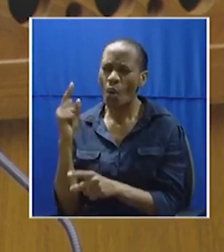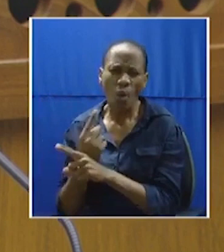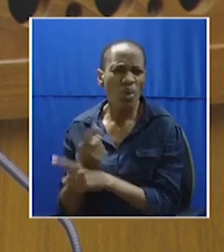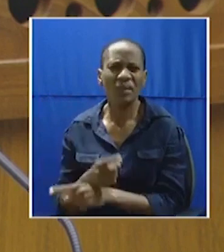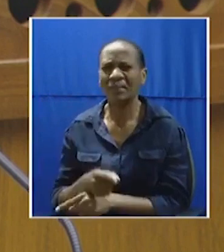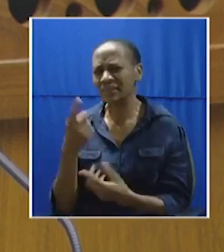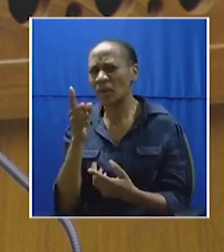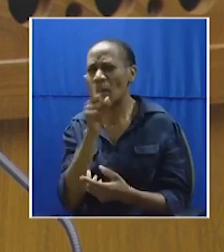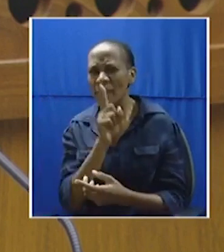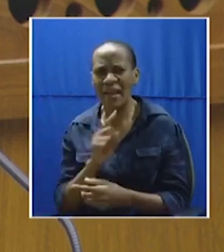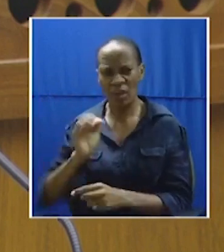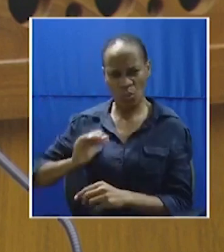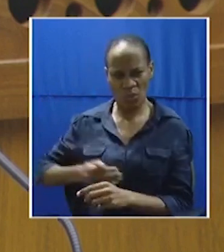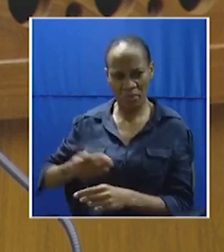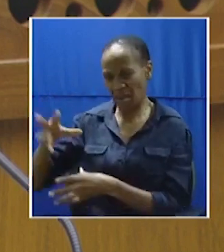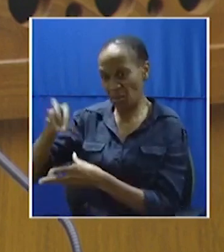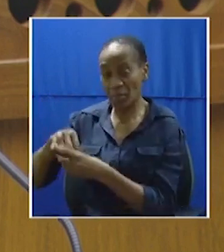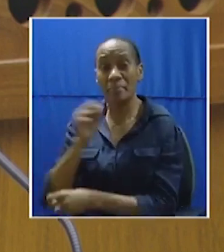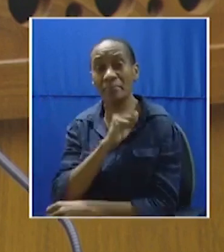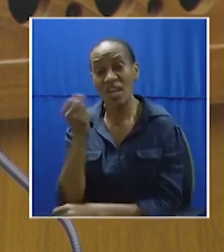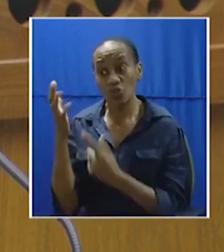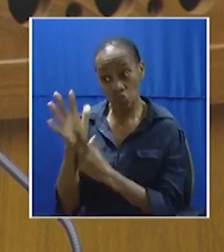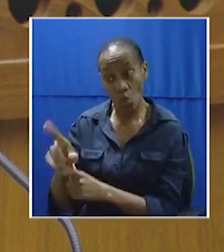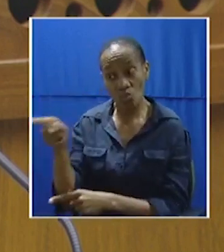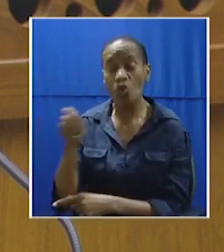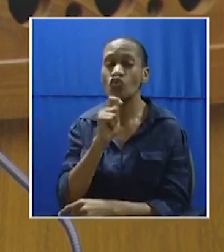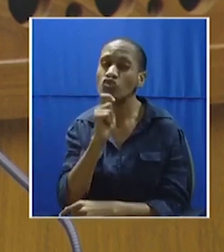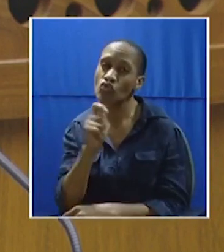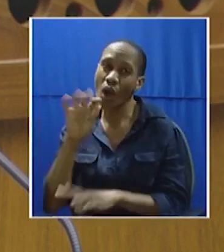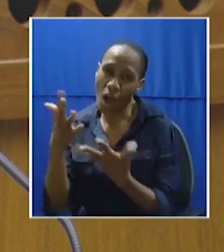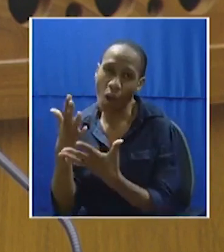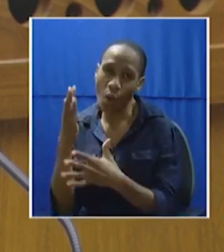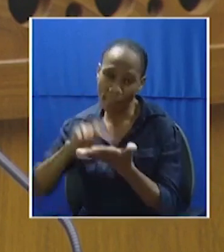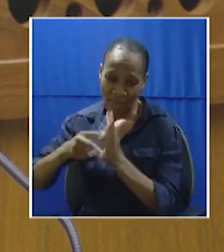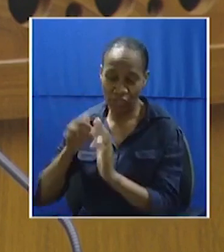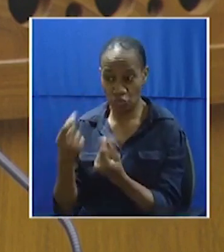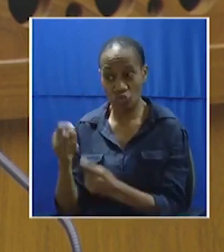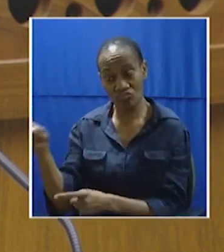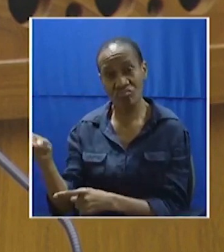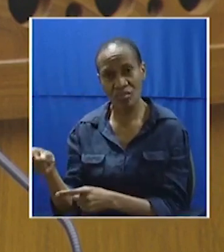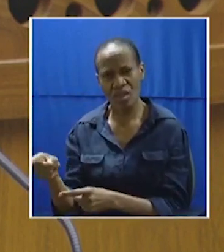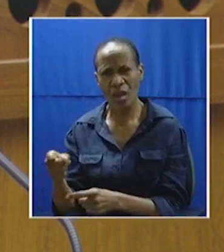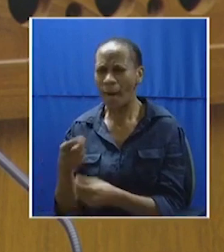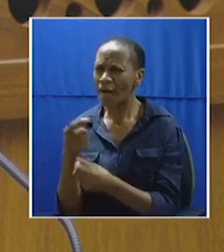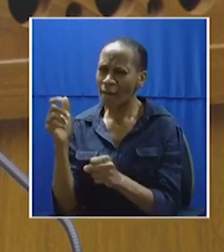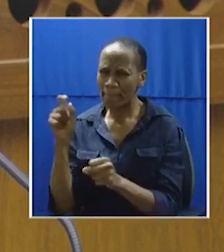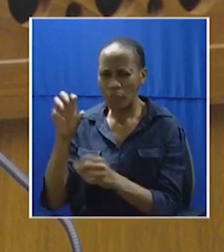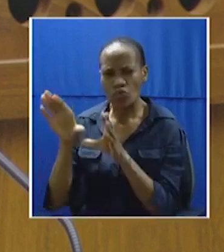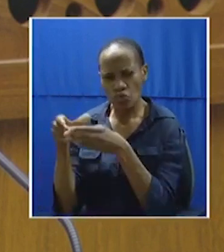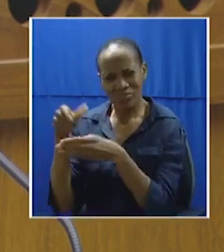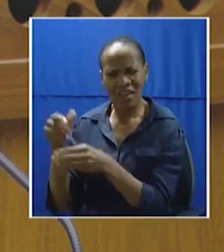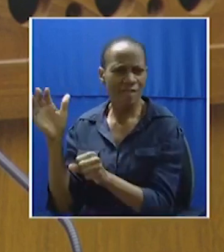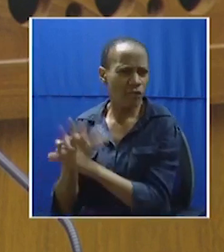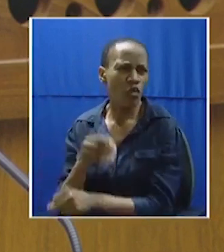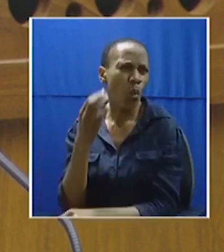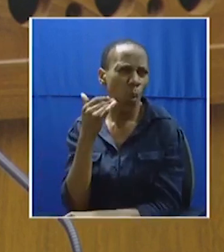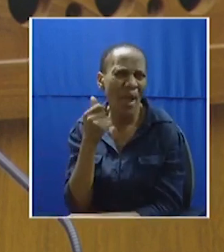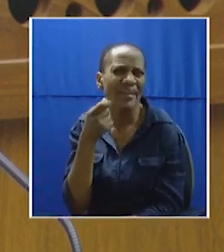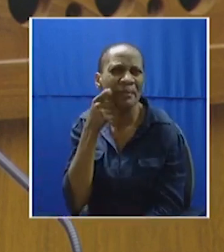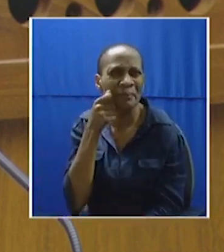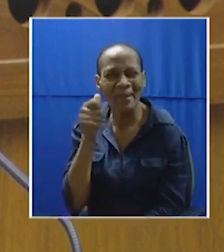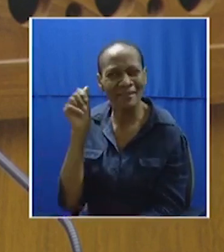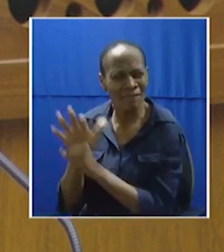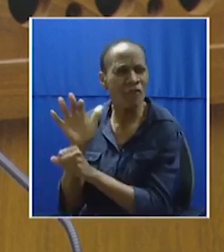women, is indicative of their true nature, which is a white male-dominated party only concerned